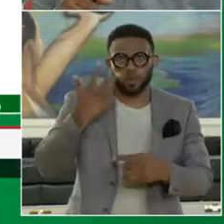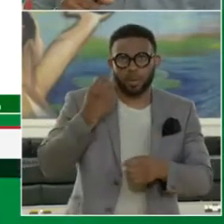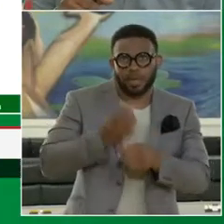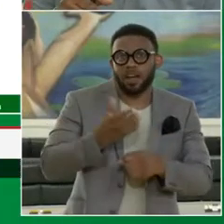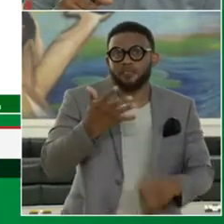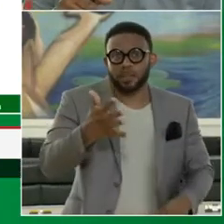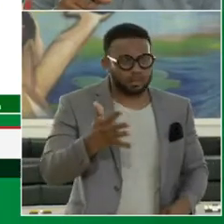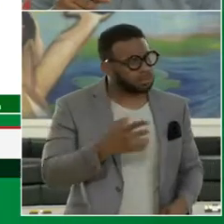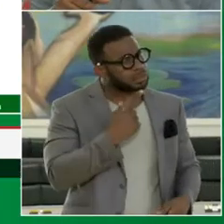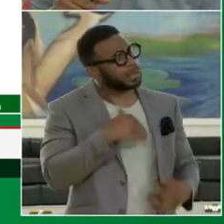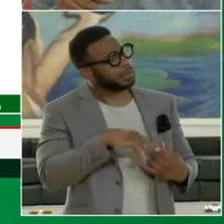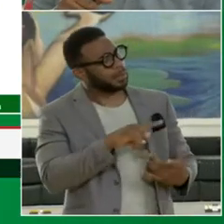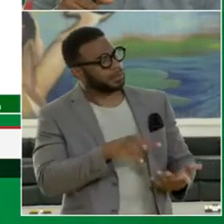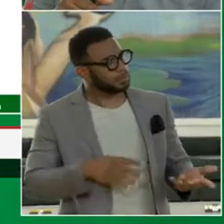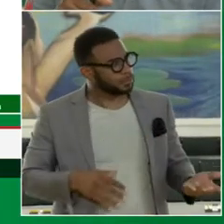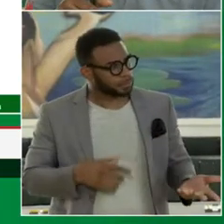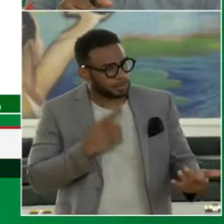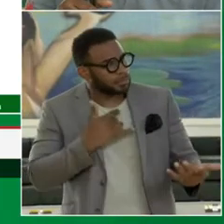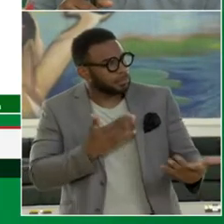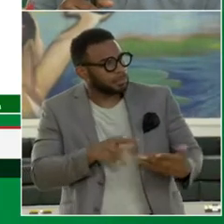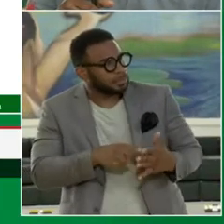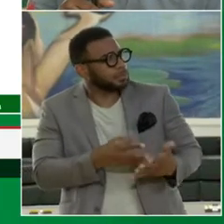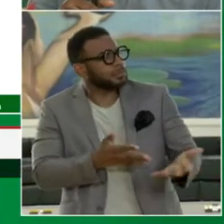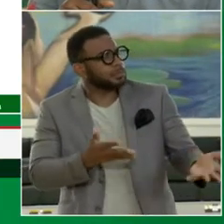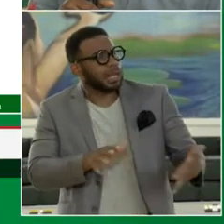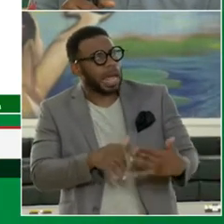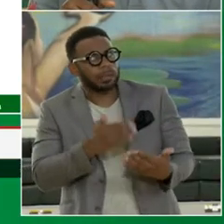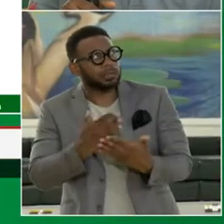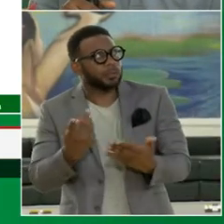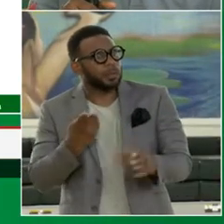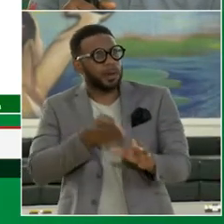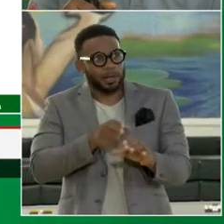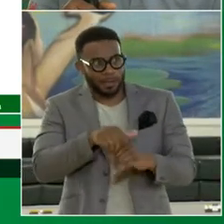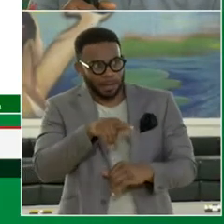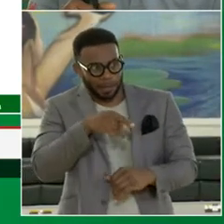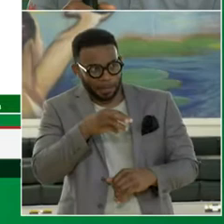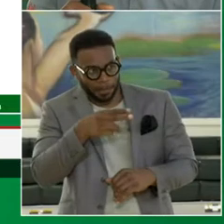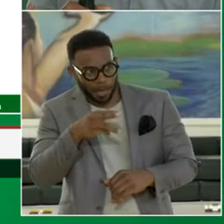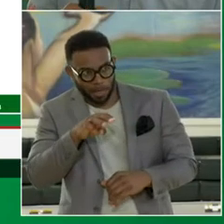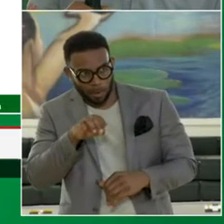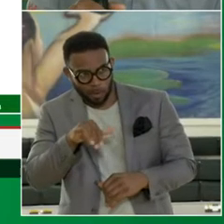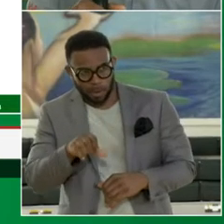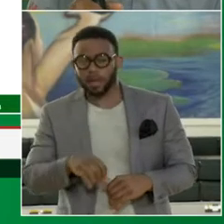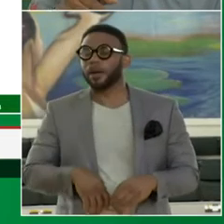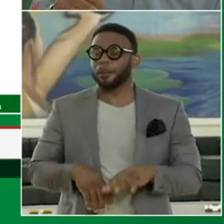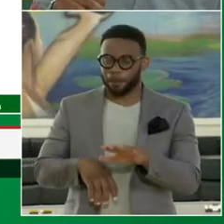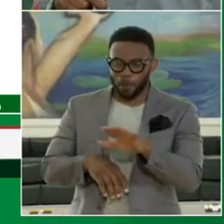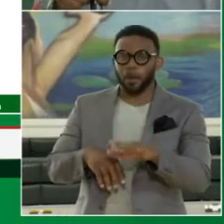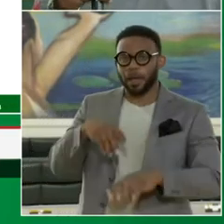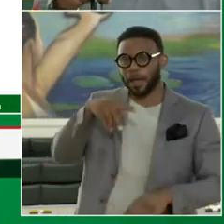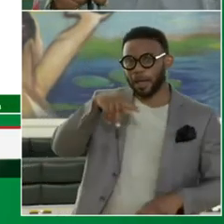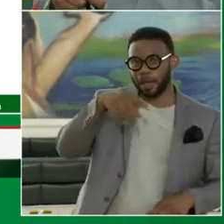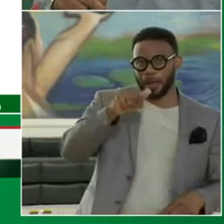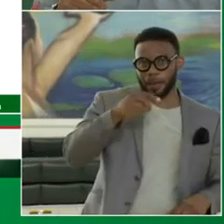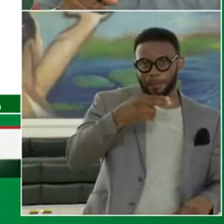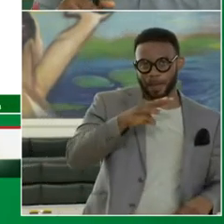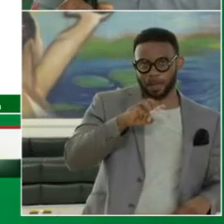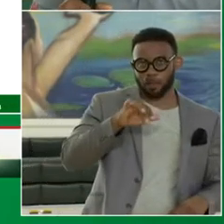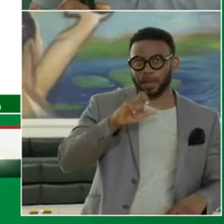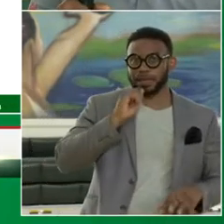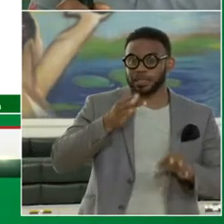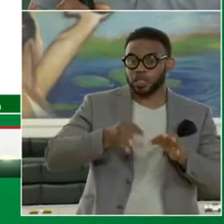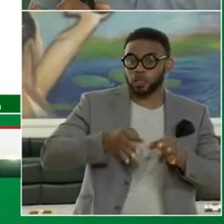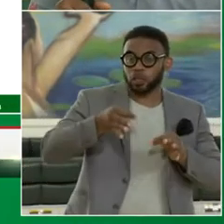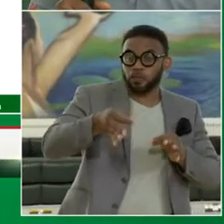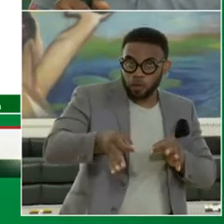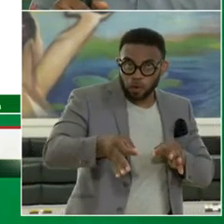years. And tell us about it. And so, walk us through, how does somebody participate in Pathways, and what does it mean? Okay, so Pathways is a referral process. You